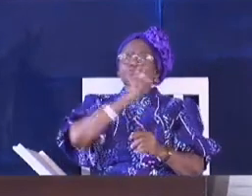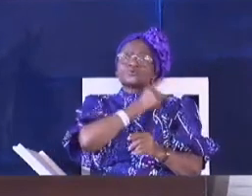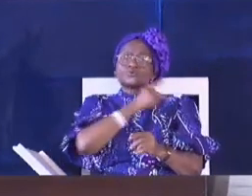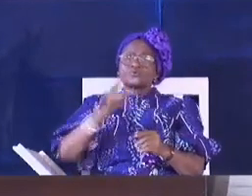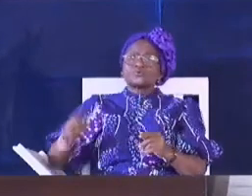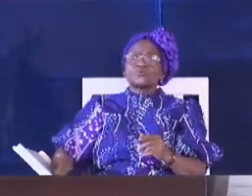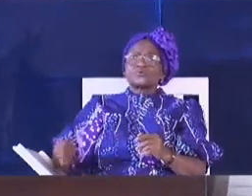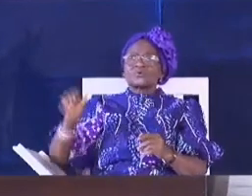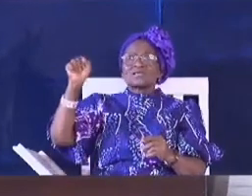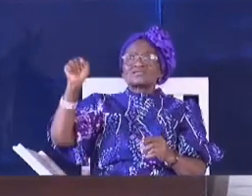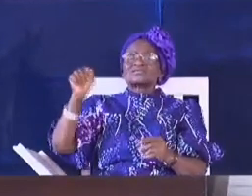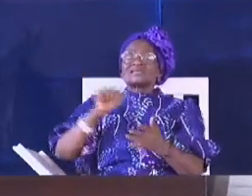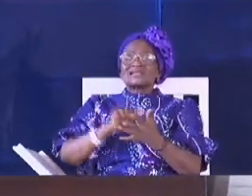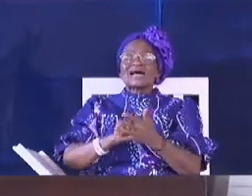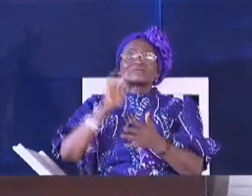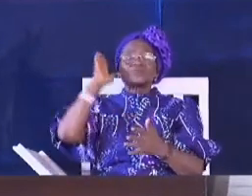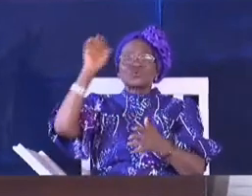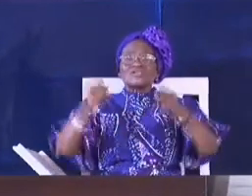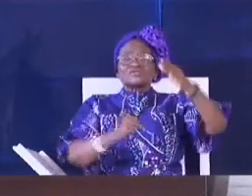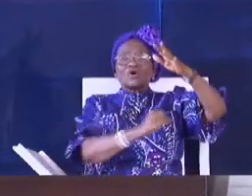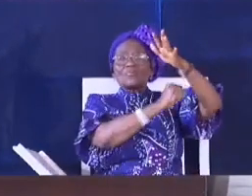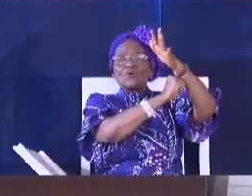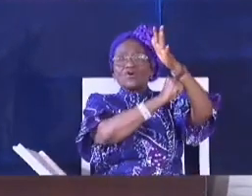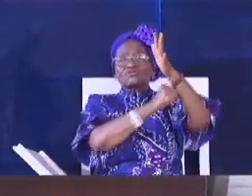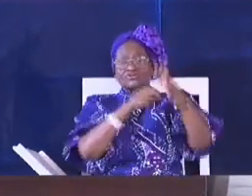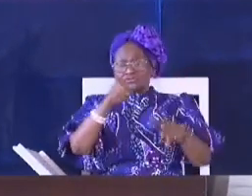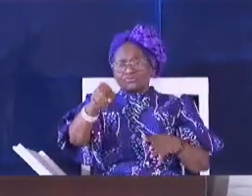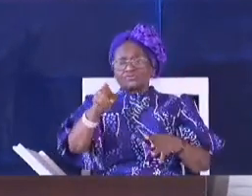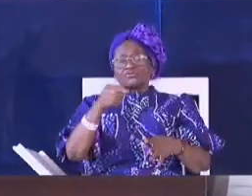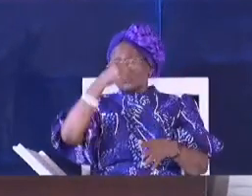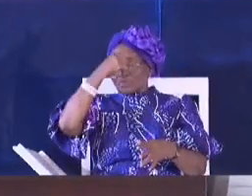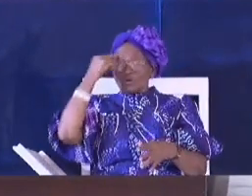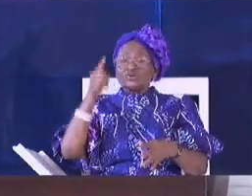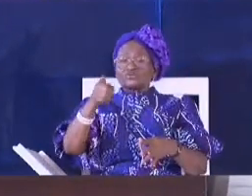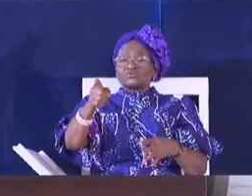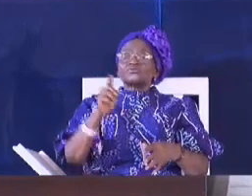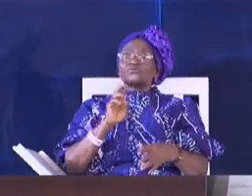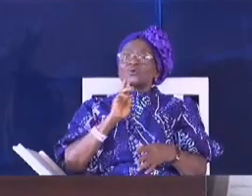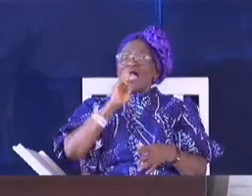that will support you because you are the one